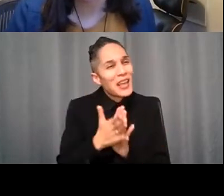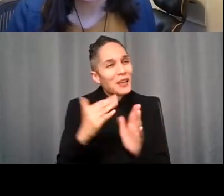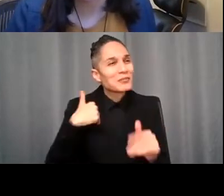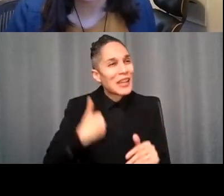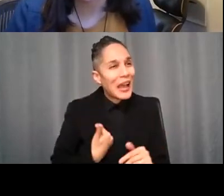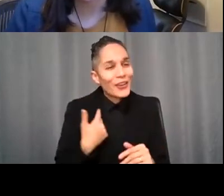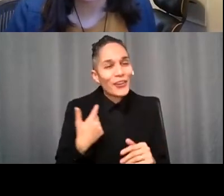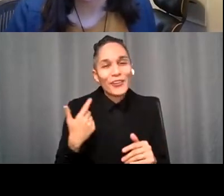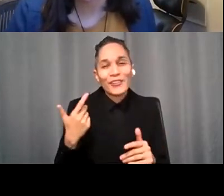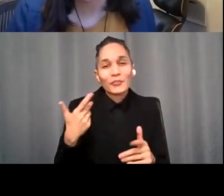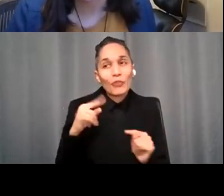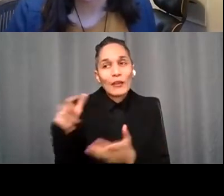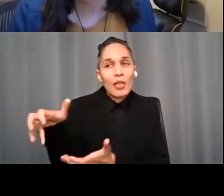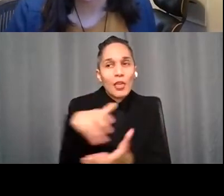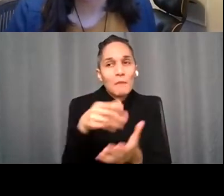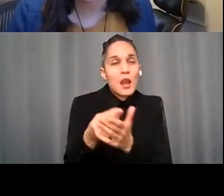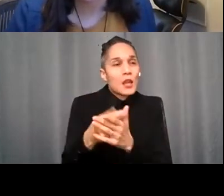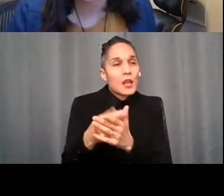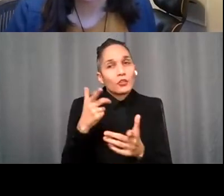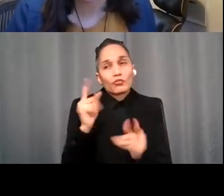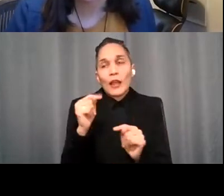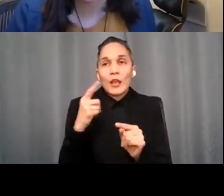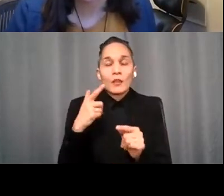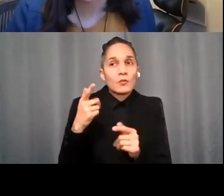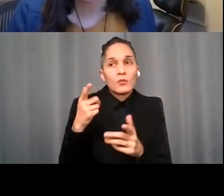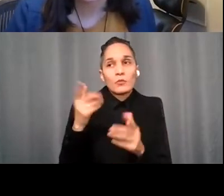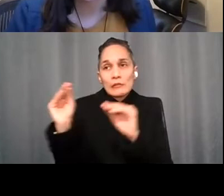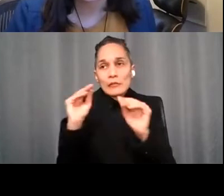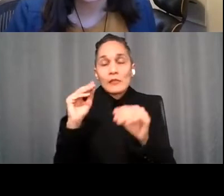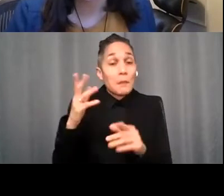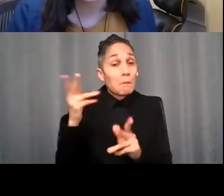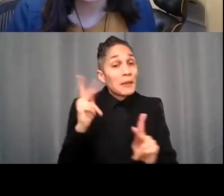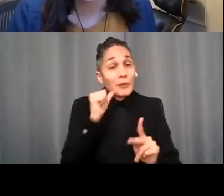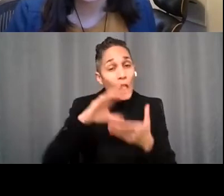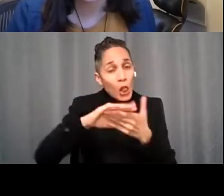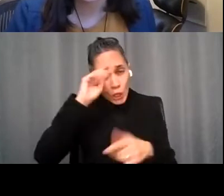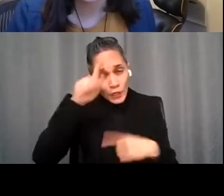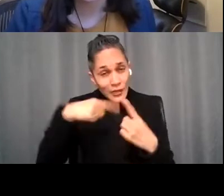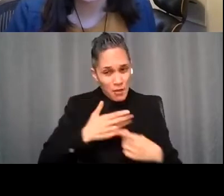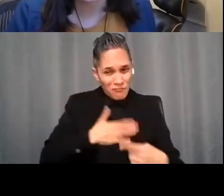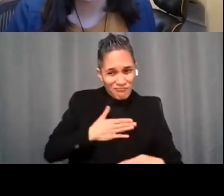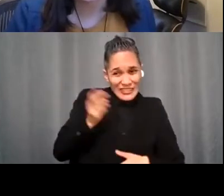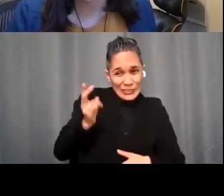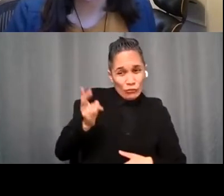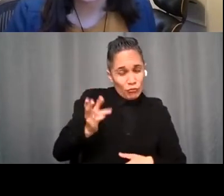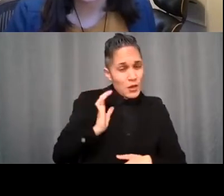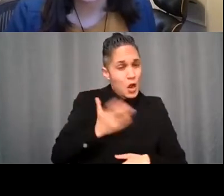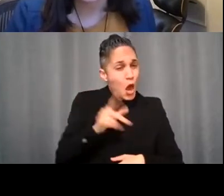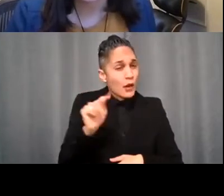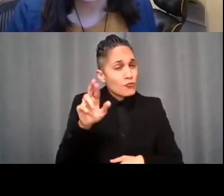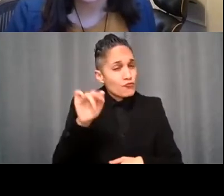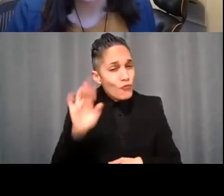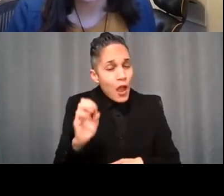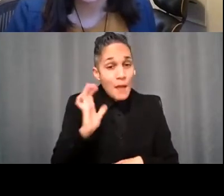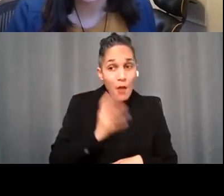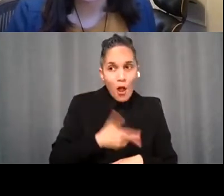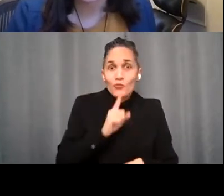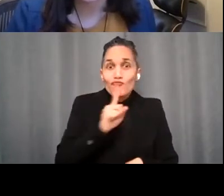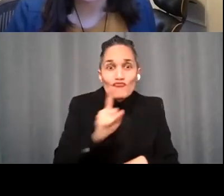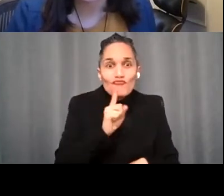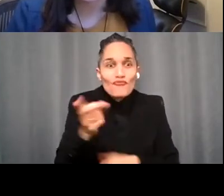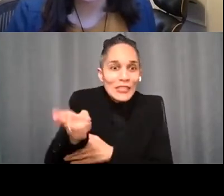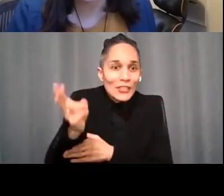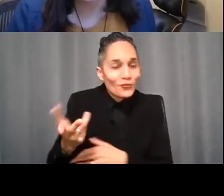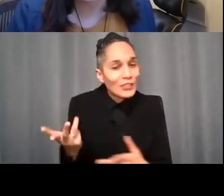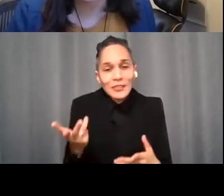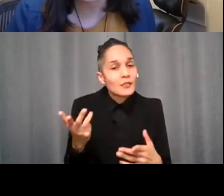like it wasn't moving fast enough. People weren't learning about our tribes or our community or the history that we all share, the true history. It